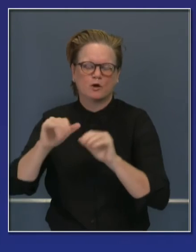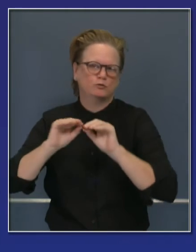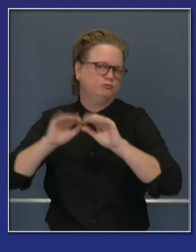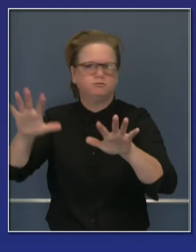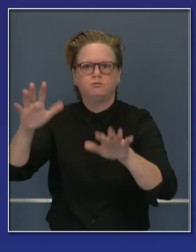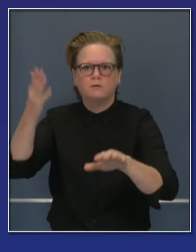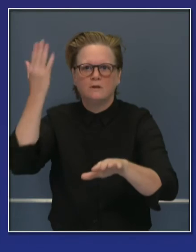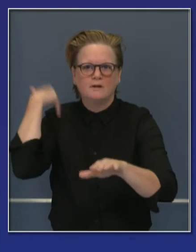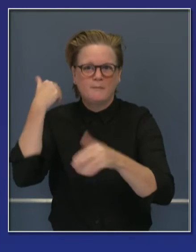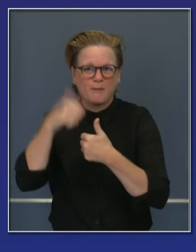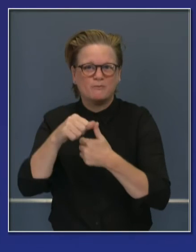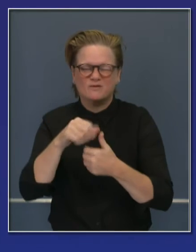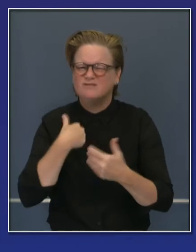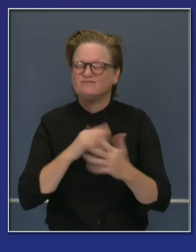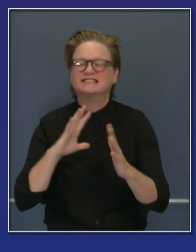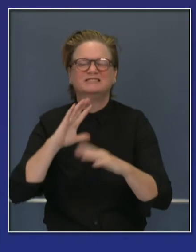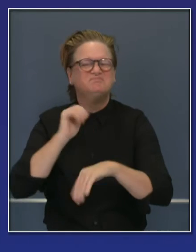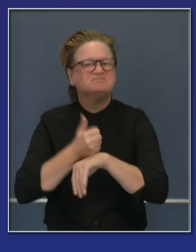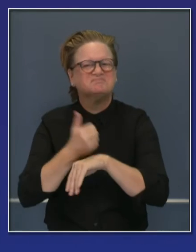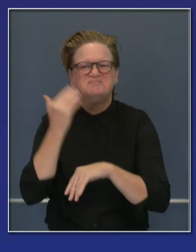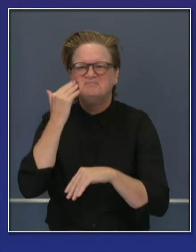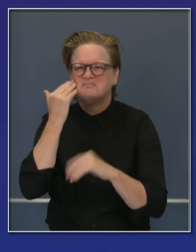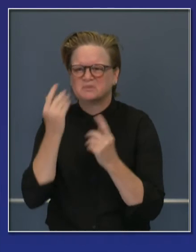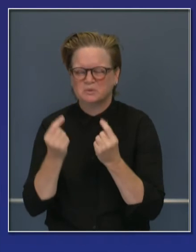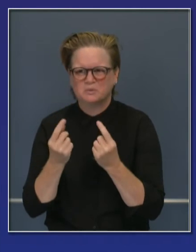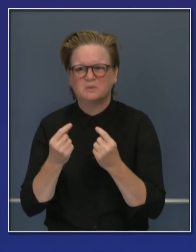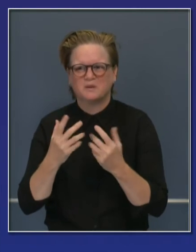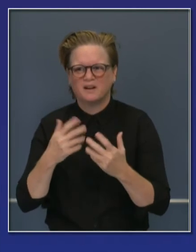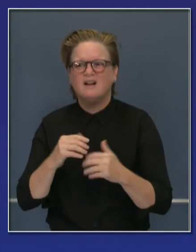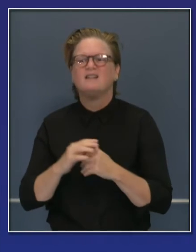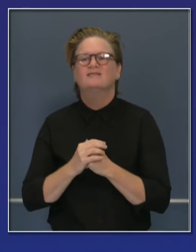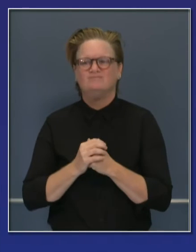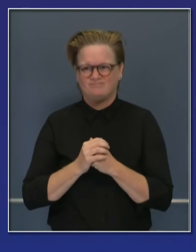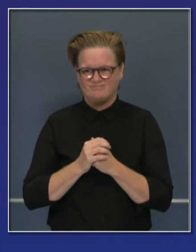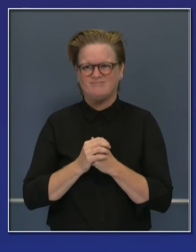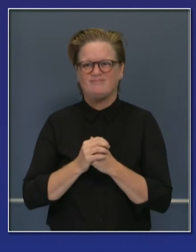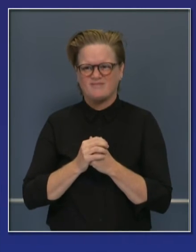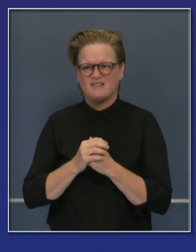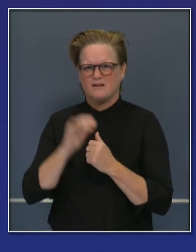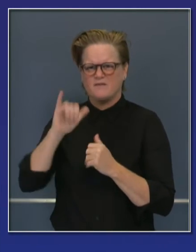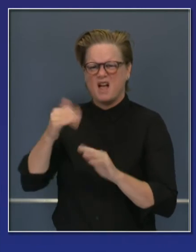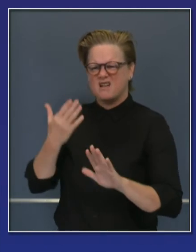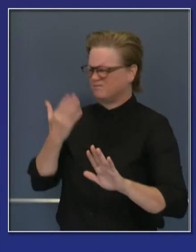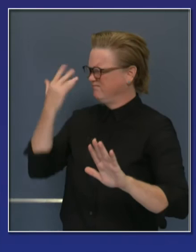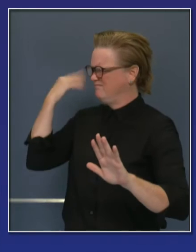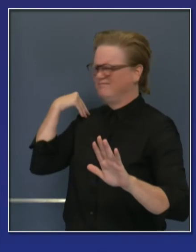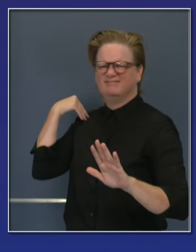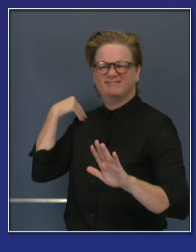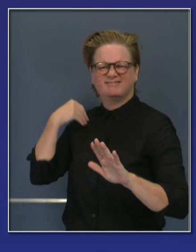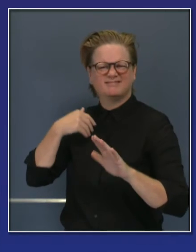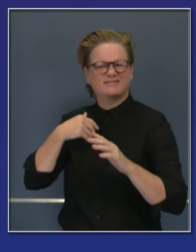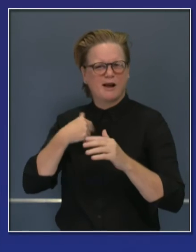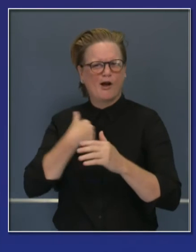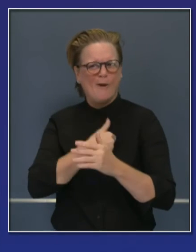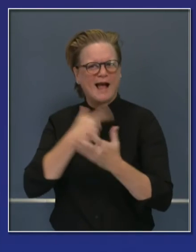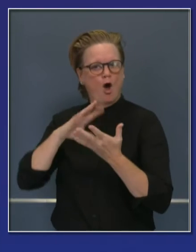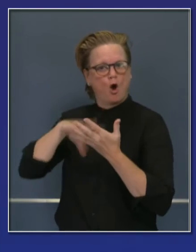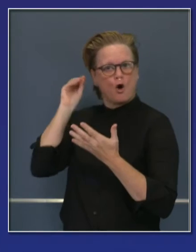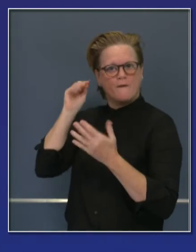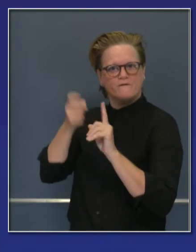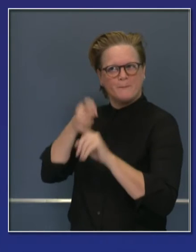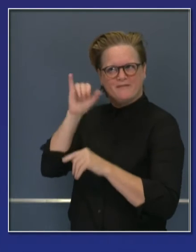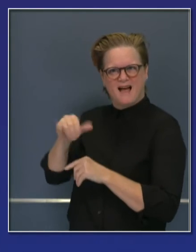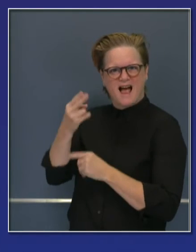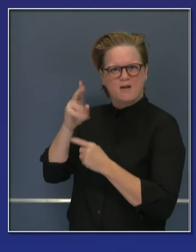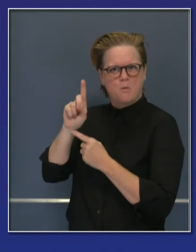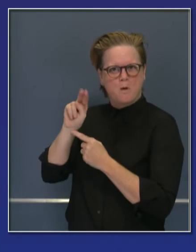little abnormal that allows us to learn some lessons in terms of that distribution plan. By the way, I'm not naive. The